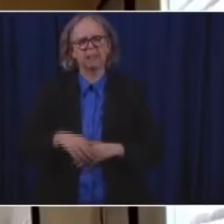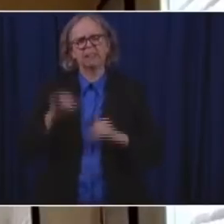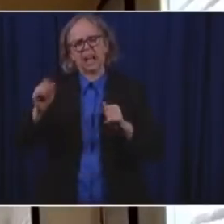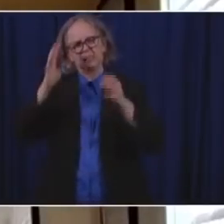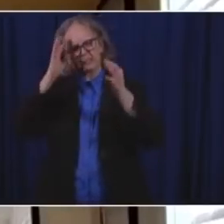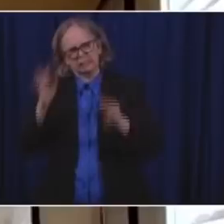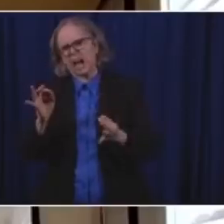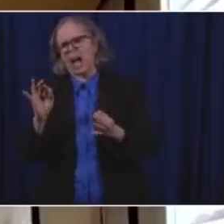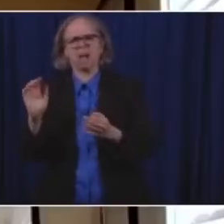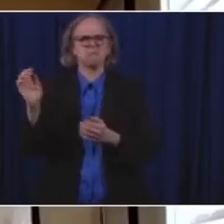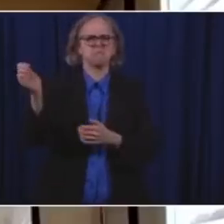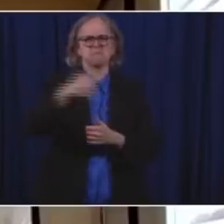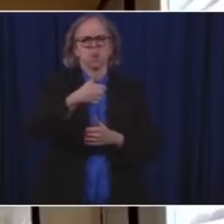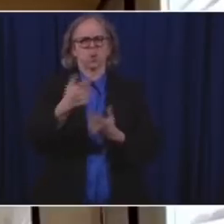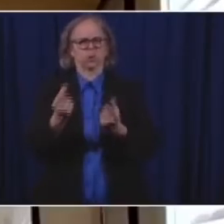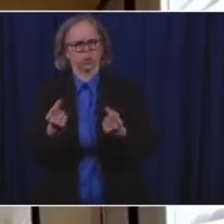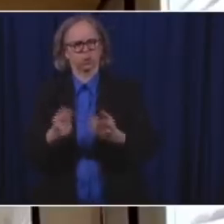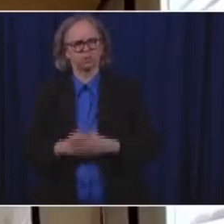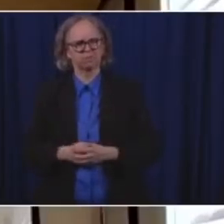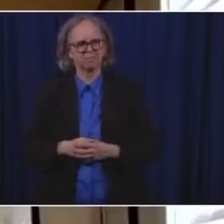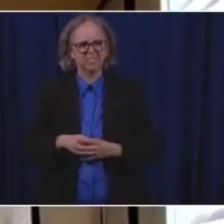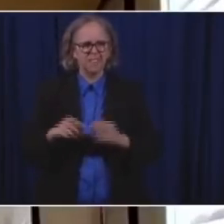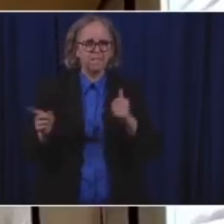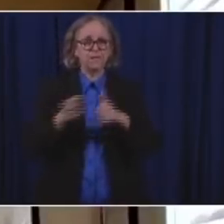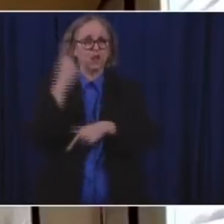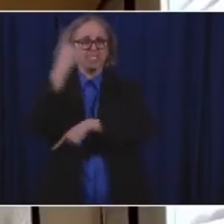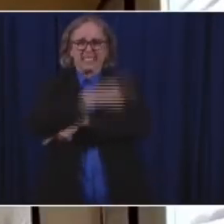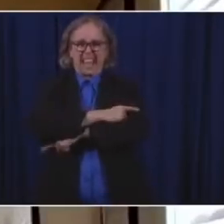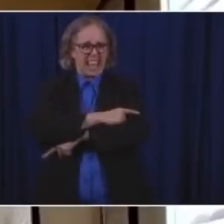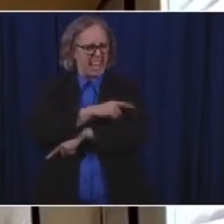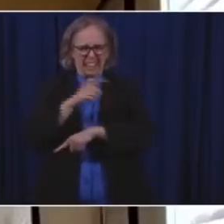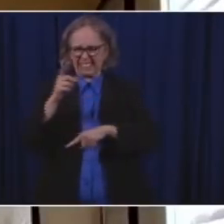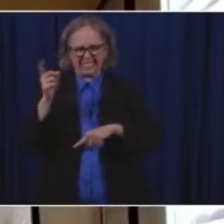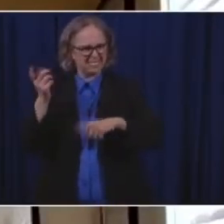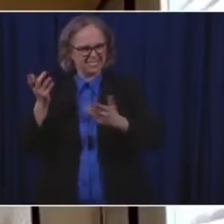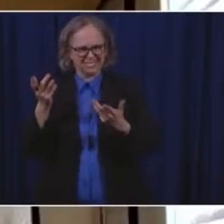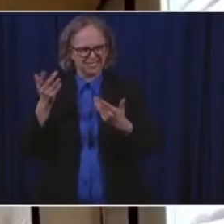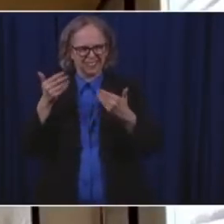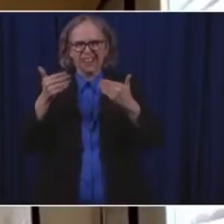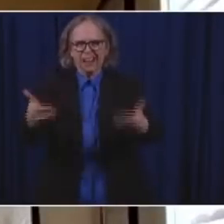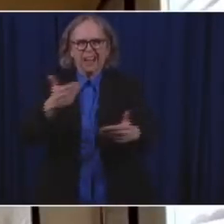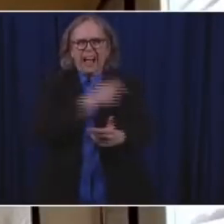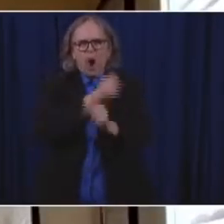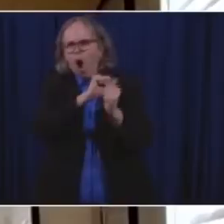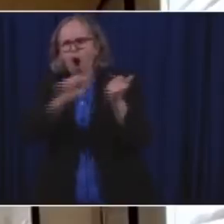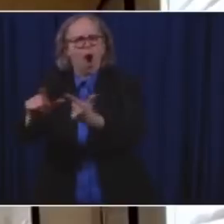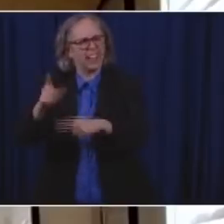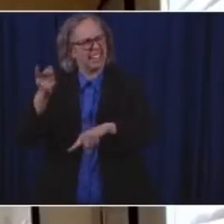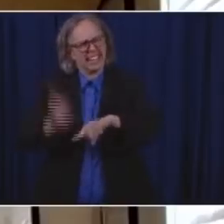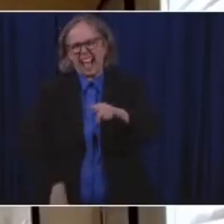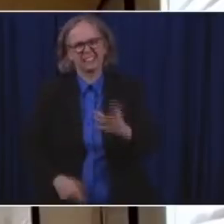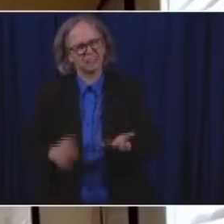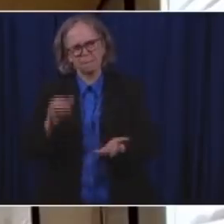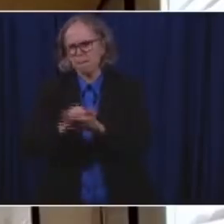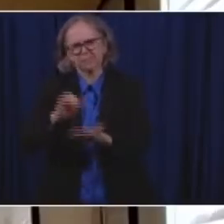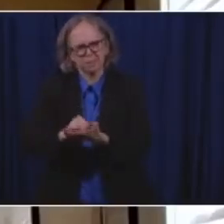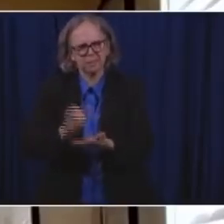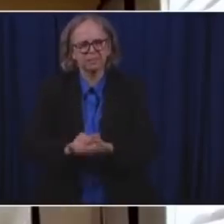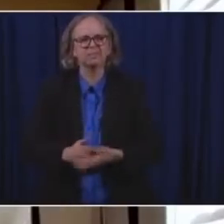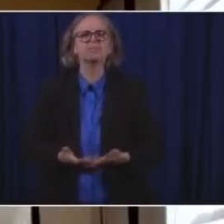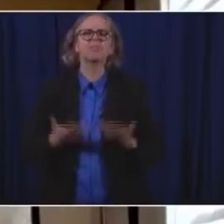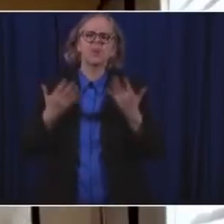have enough to line everyone up in every hospital ready to receive a shot, knowing that there would have to be